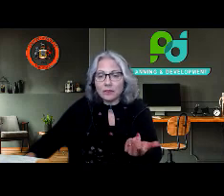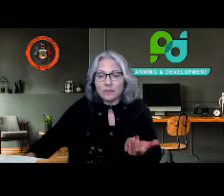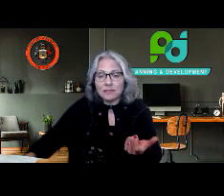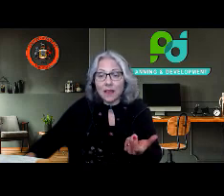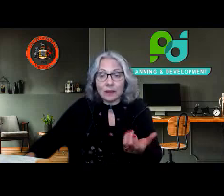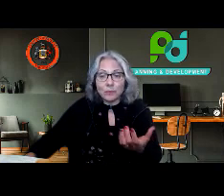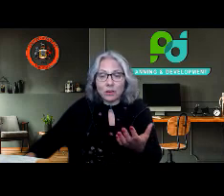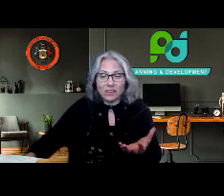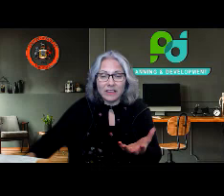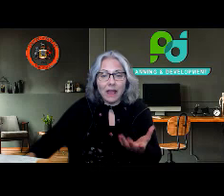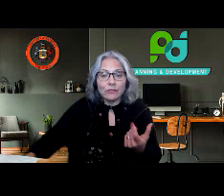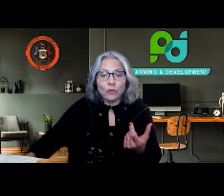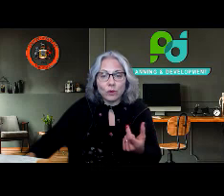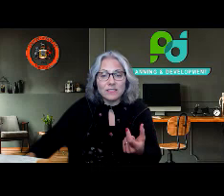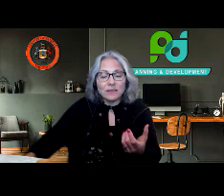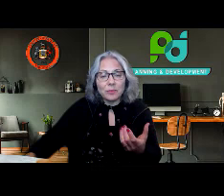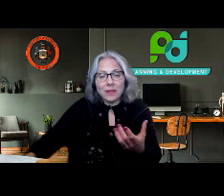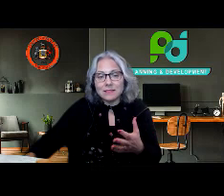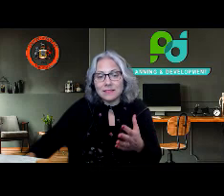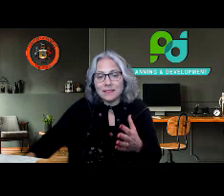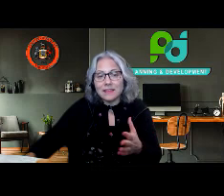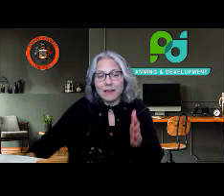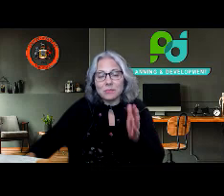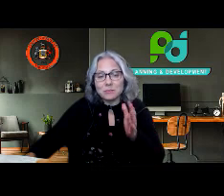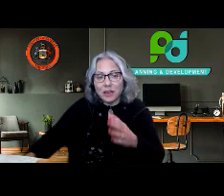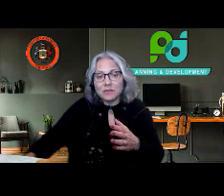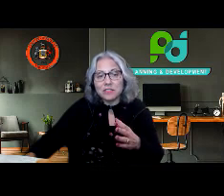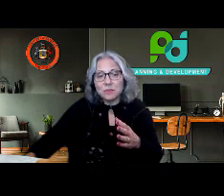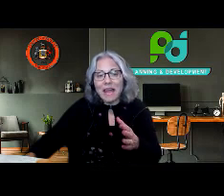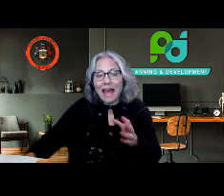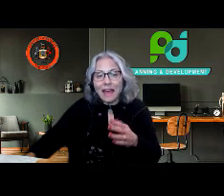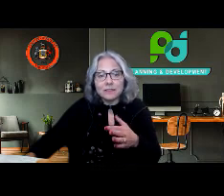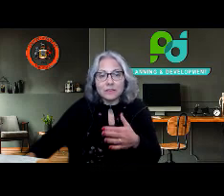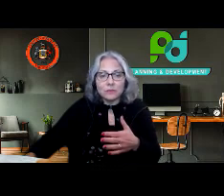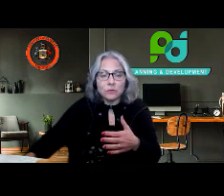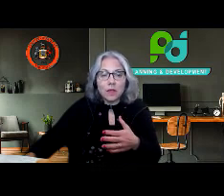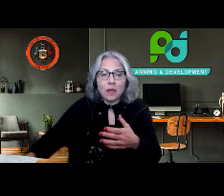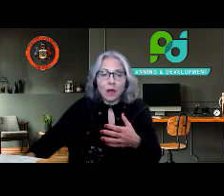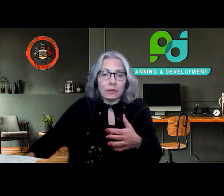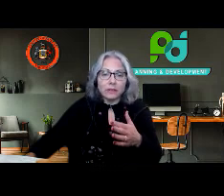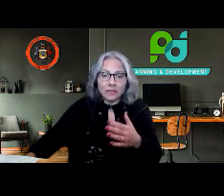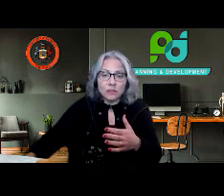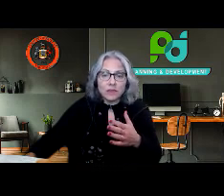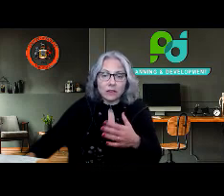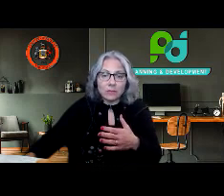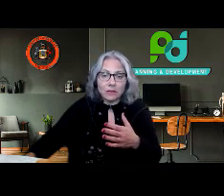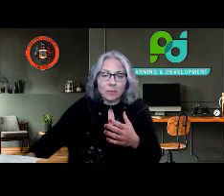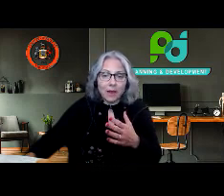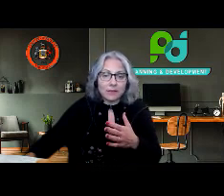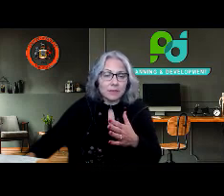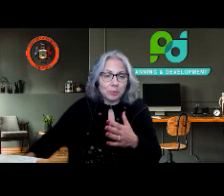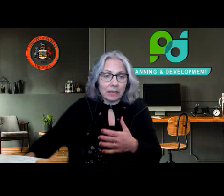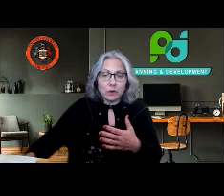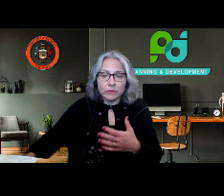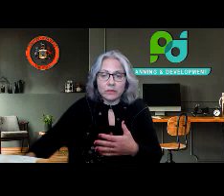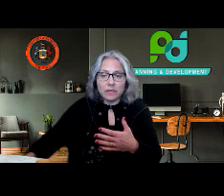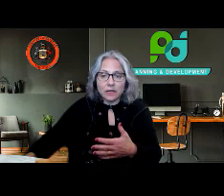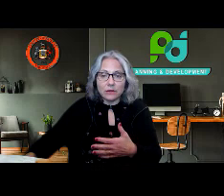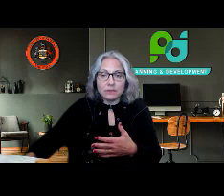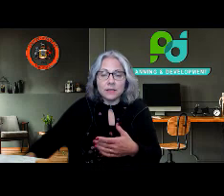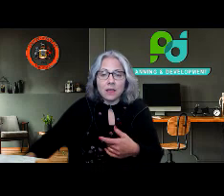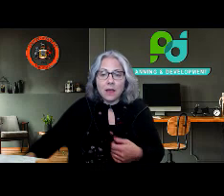that previous slide, we currently have 14 appendices that have kind of just been added to the land use element of the policy plan